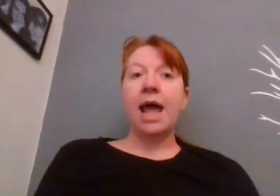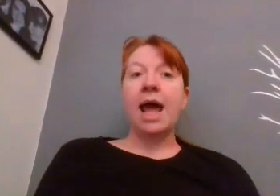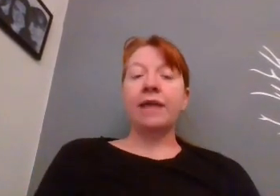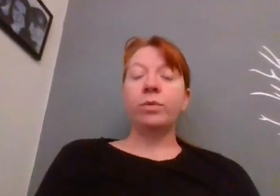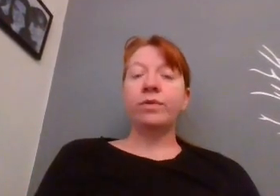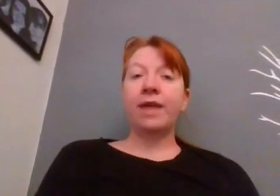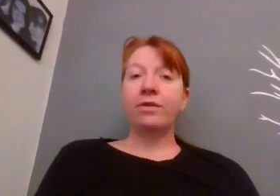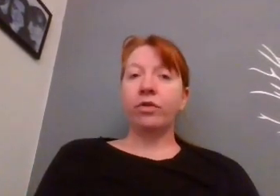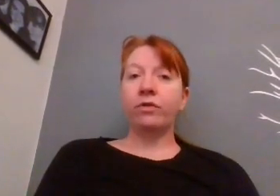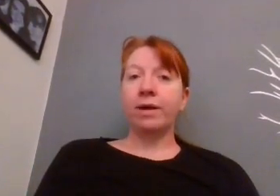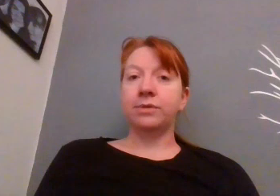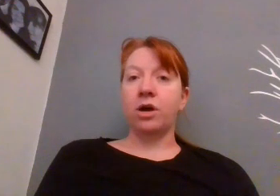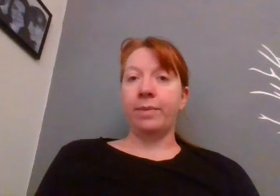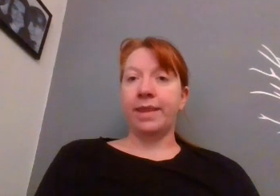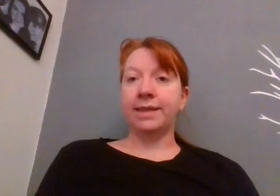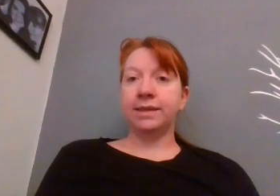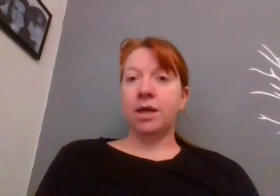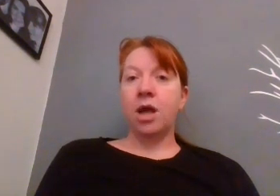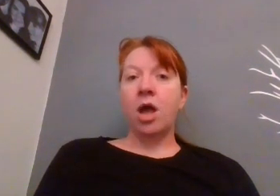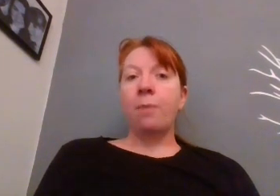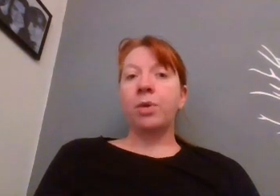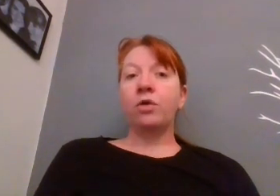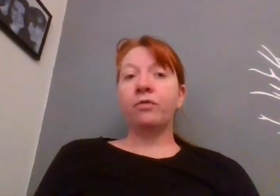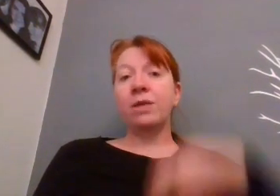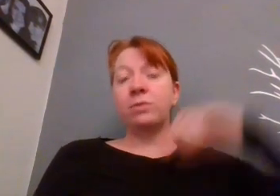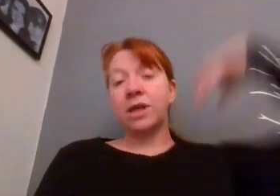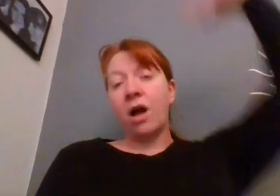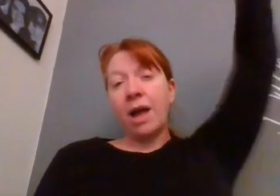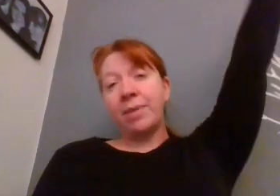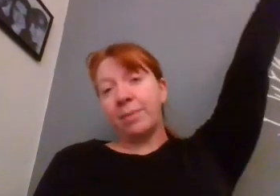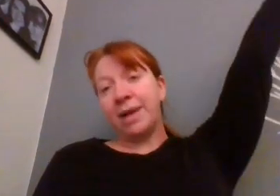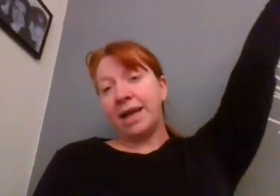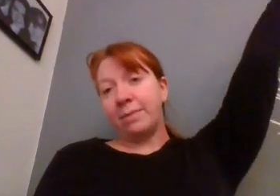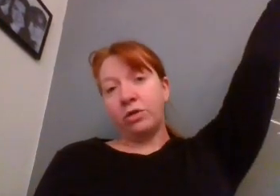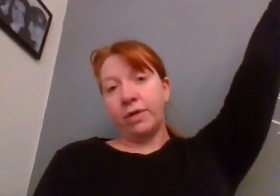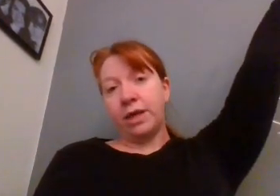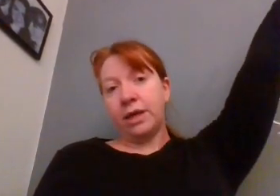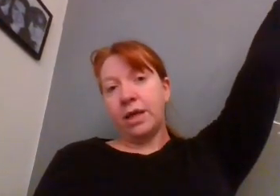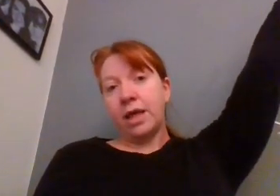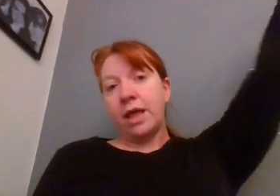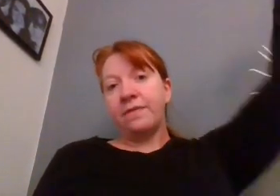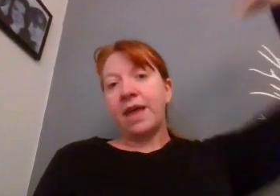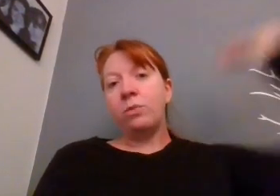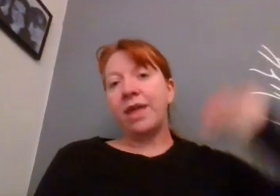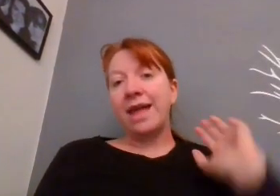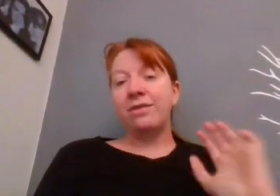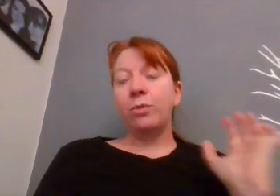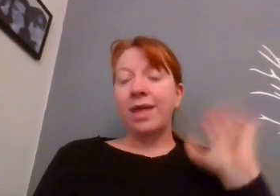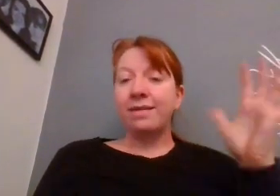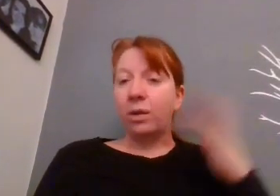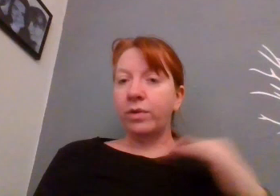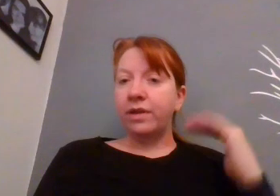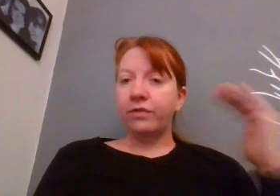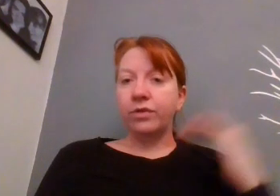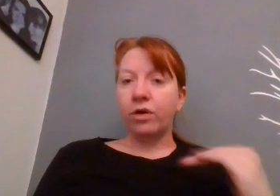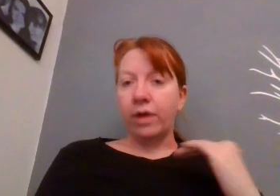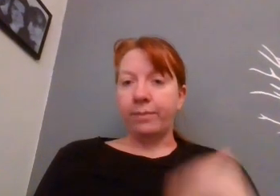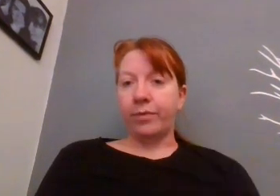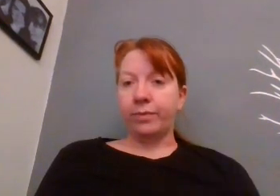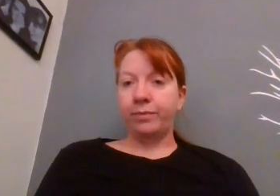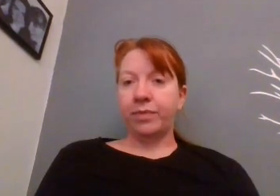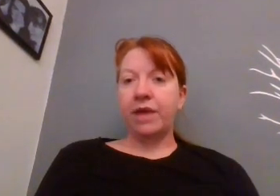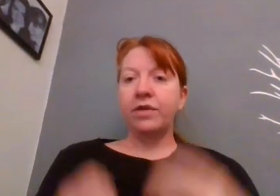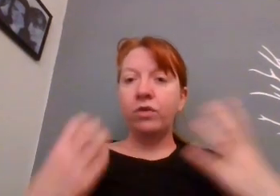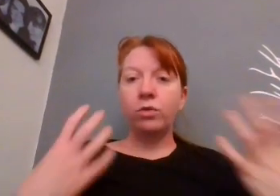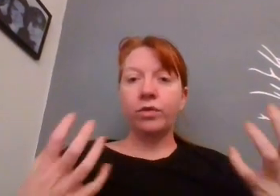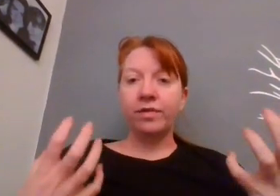it, and if you were standing on the ground timing this, but your friend was high up in a plane measuring it, you would end up with different